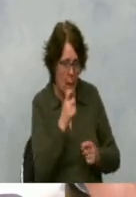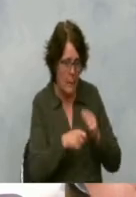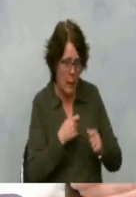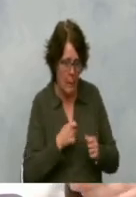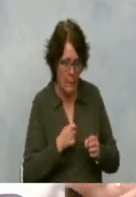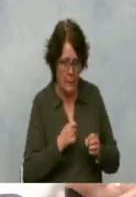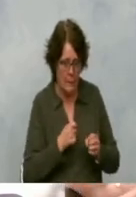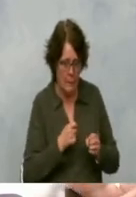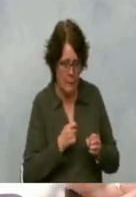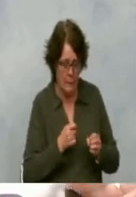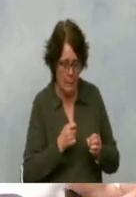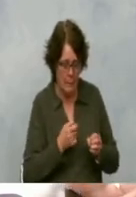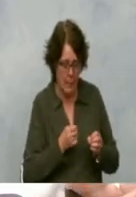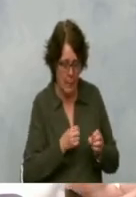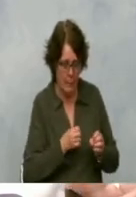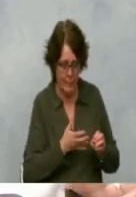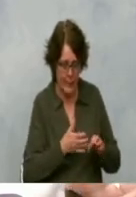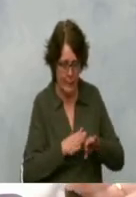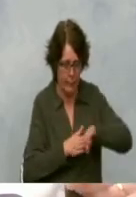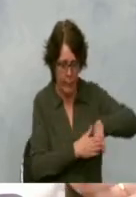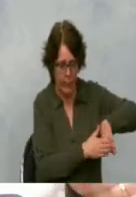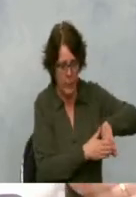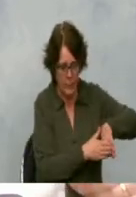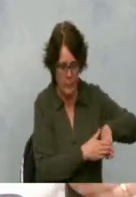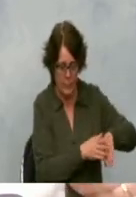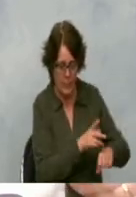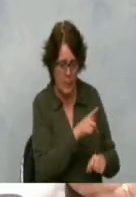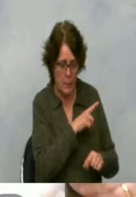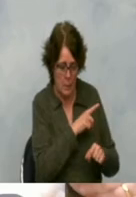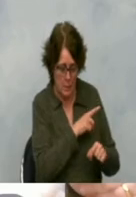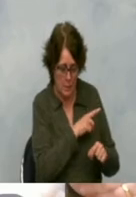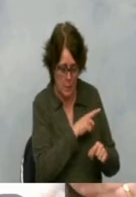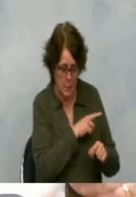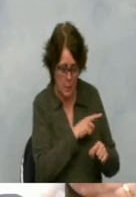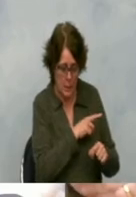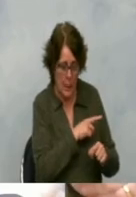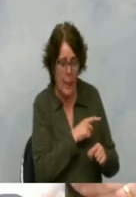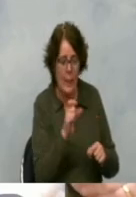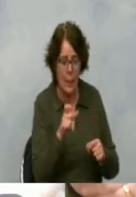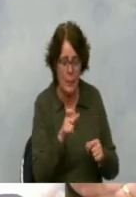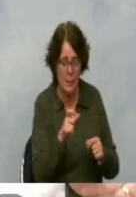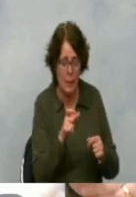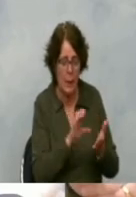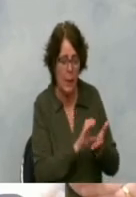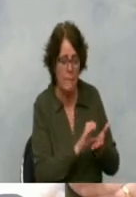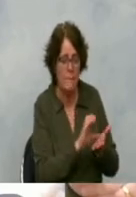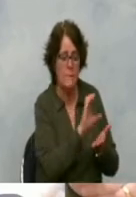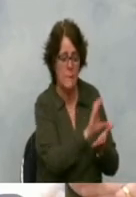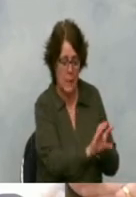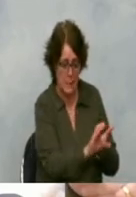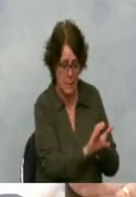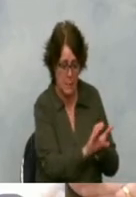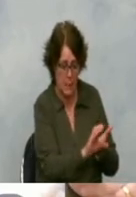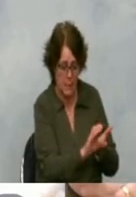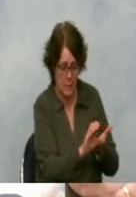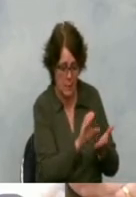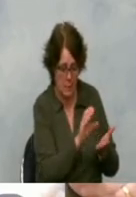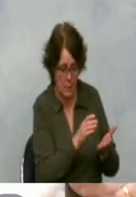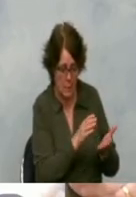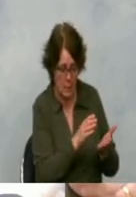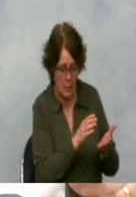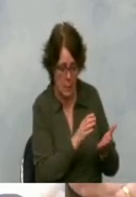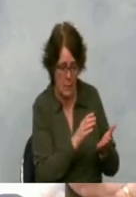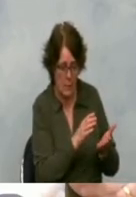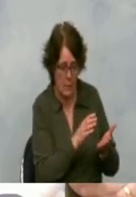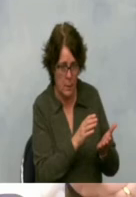in this, which is the fact that capital investment may be a route